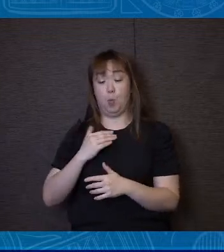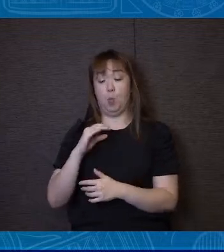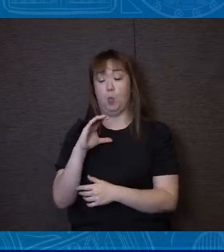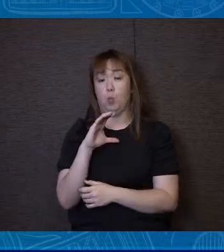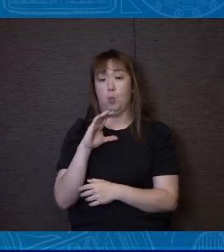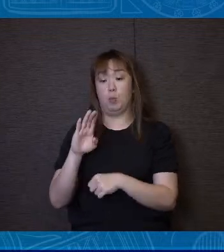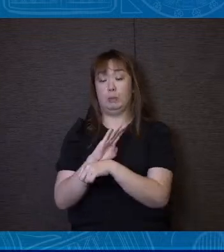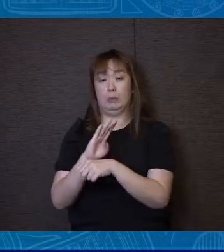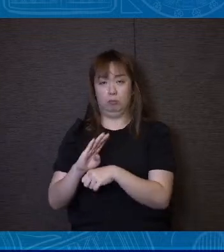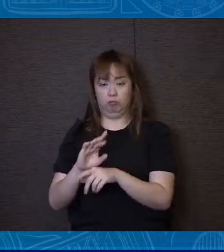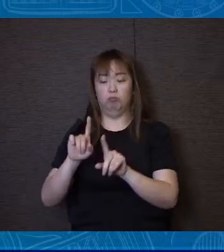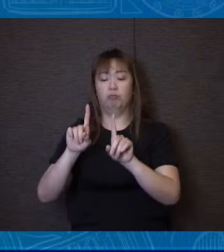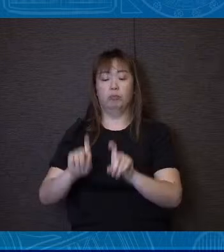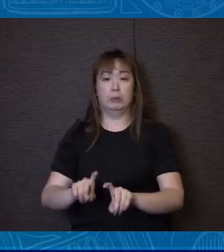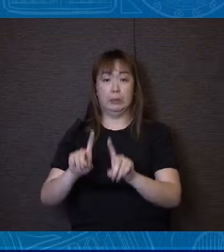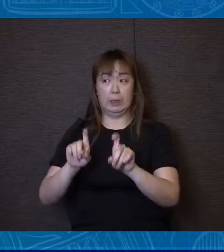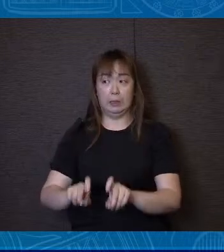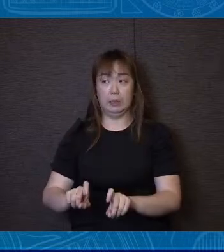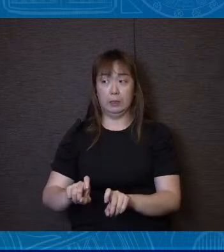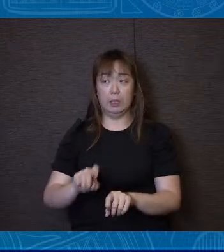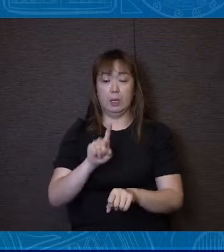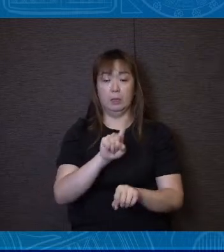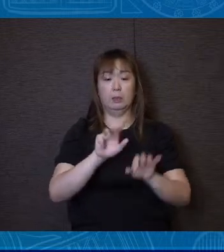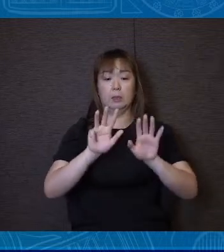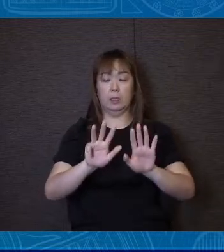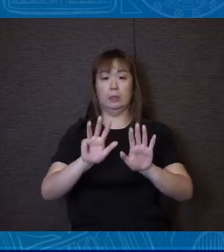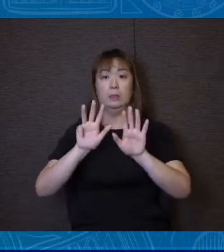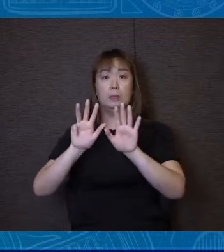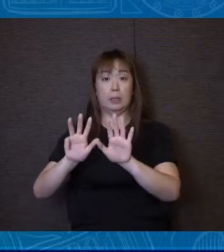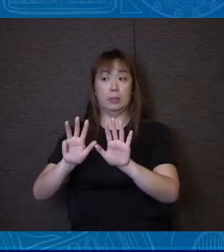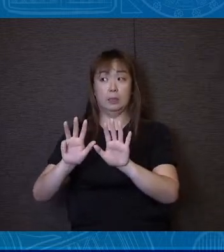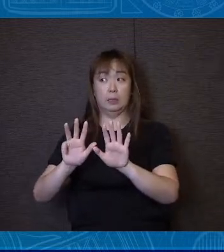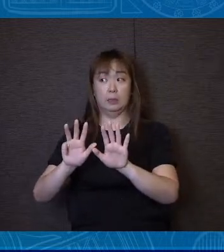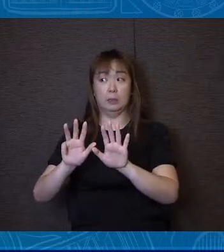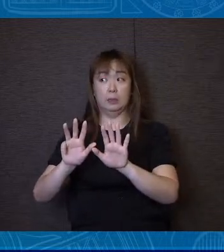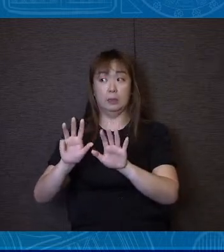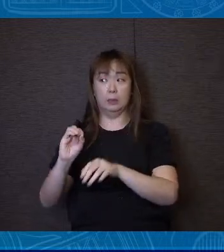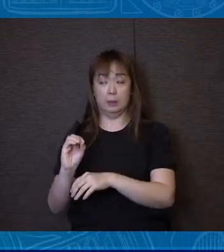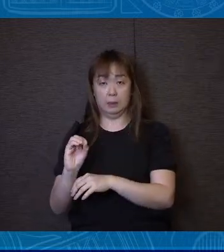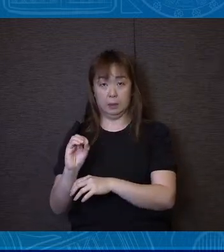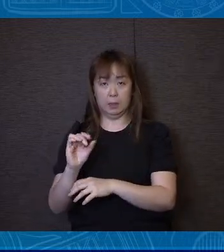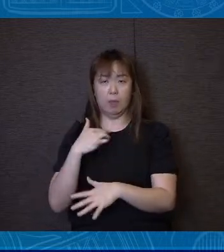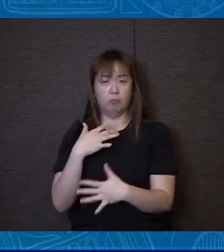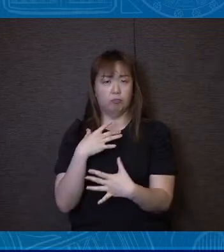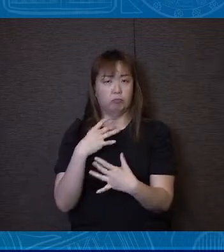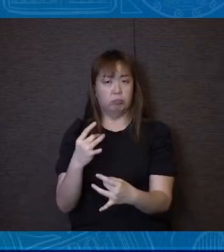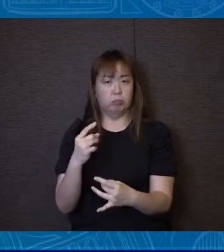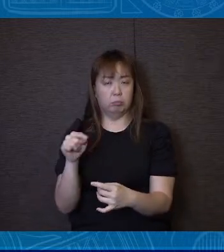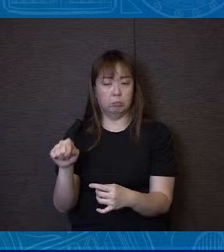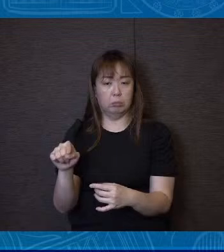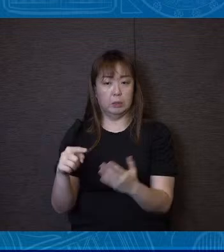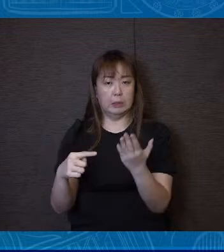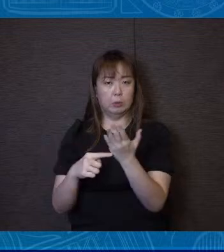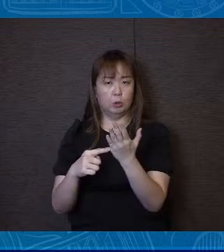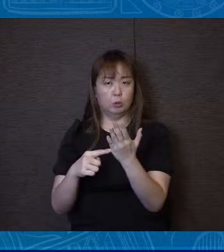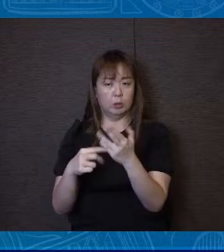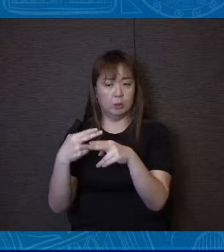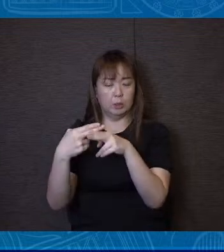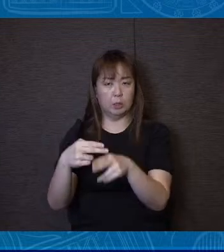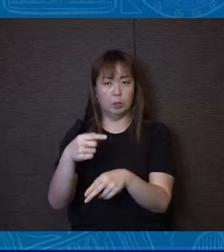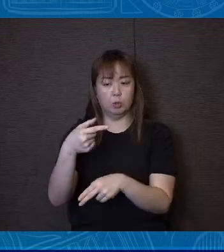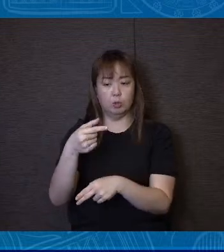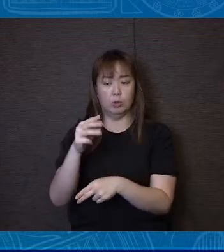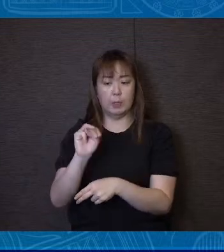already in here. In 1998, there was an interesting technology, and I know you might recall this, the